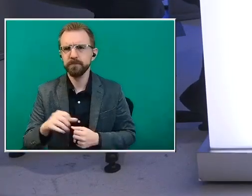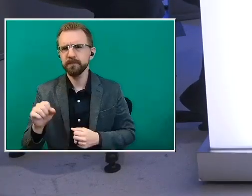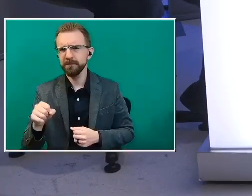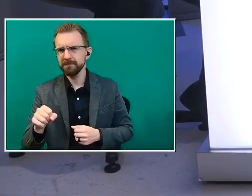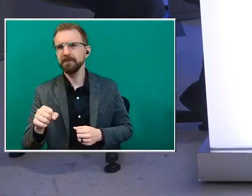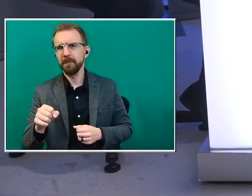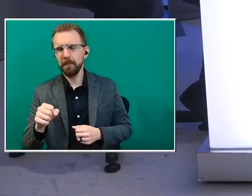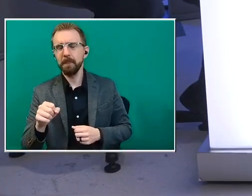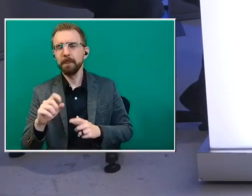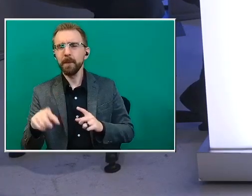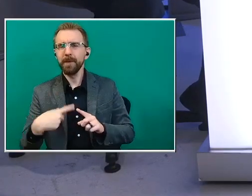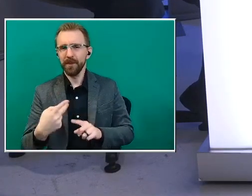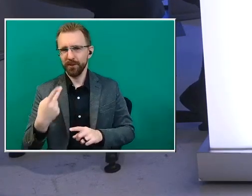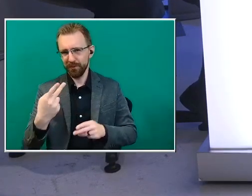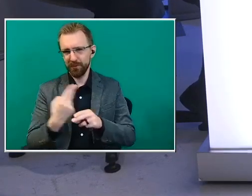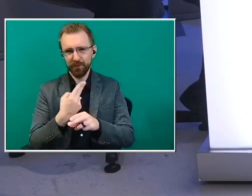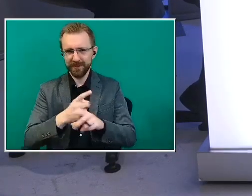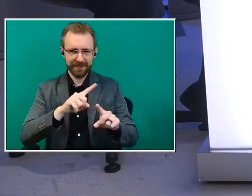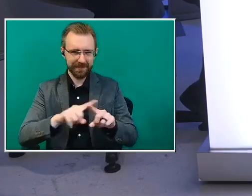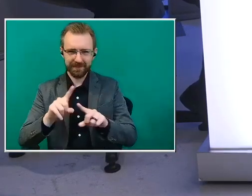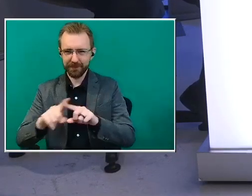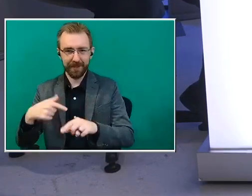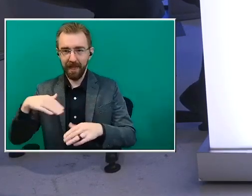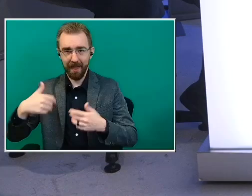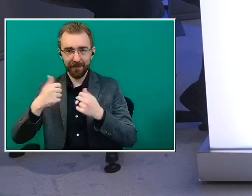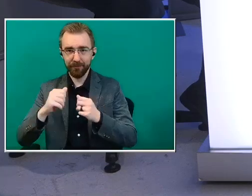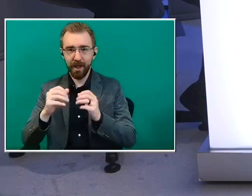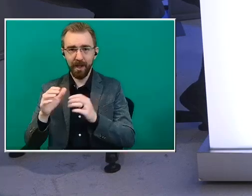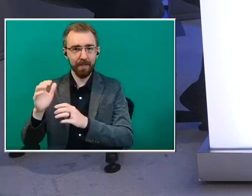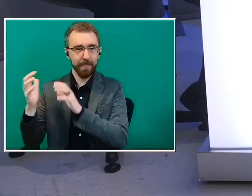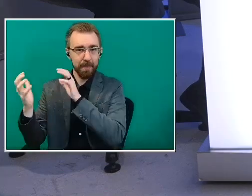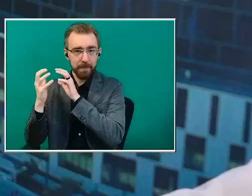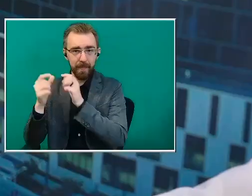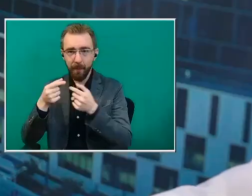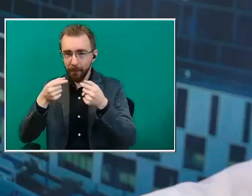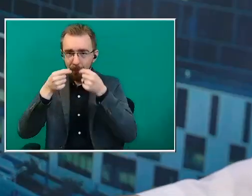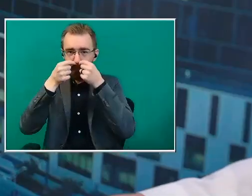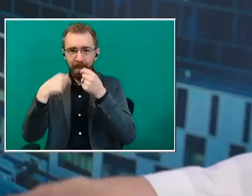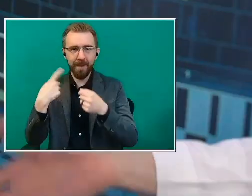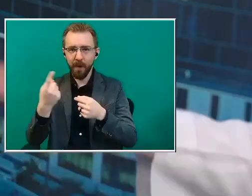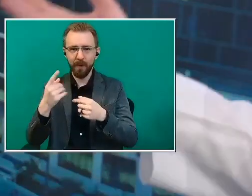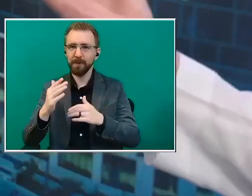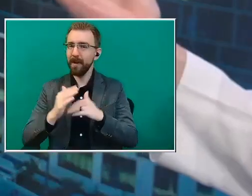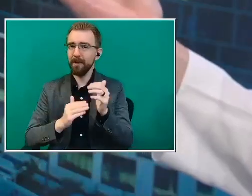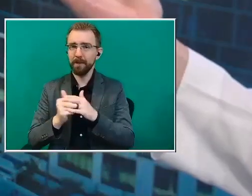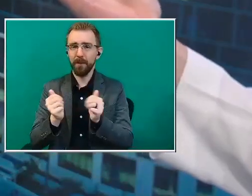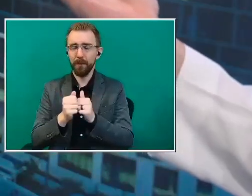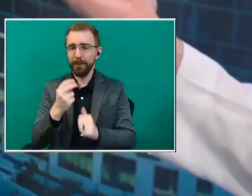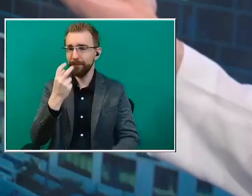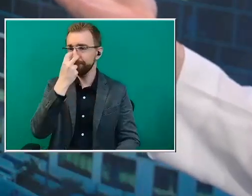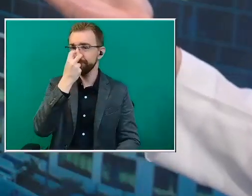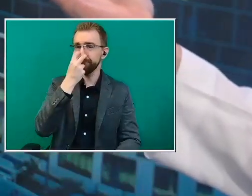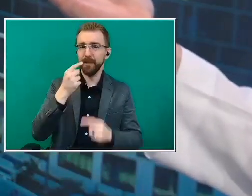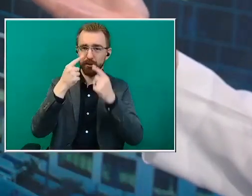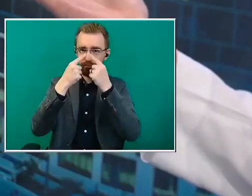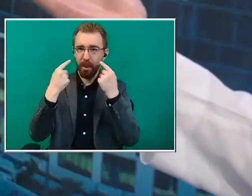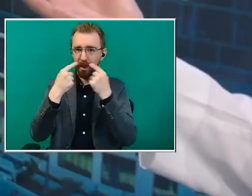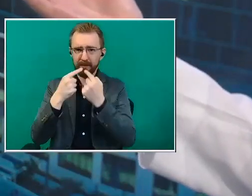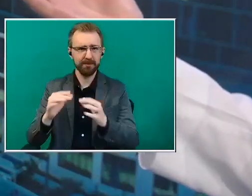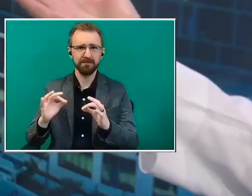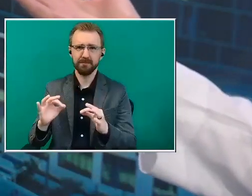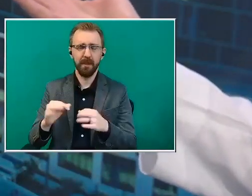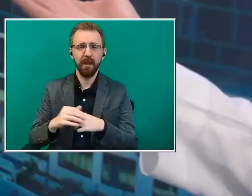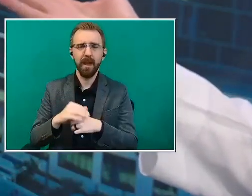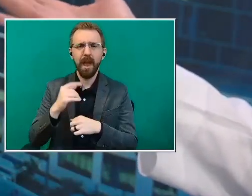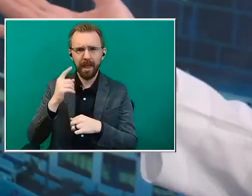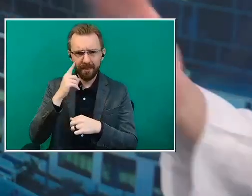both use different masks, I've never tried the nasal pieces. I've always been so comfortable in my little nasal triangle. It's worked great. And I think you just need the one